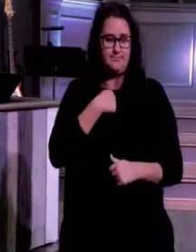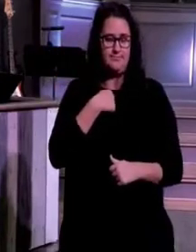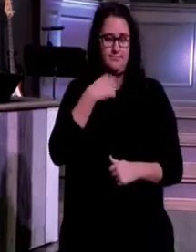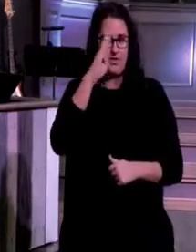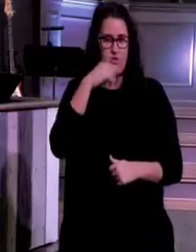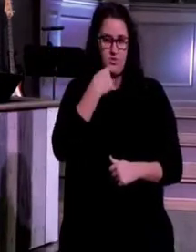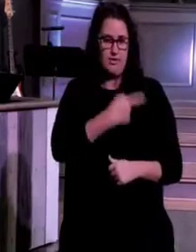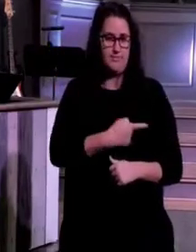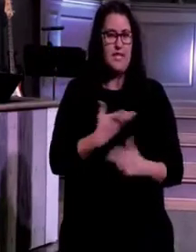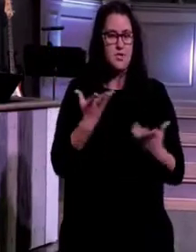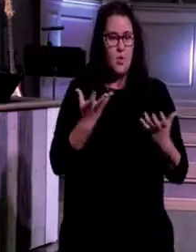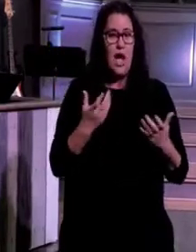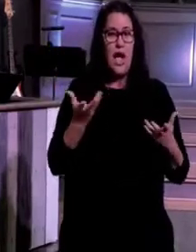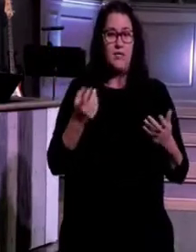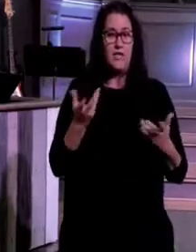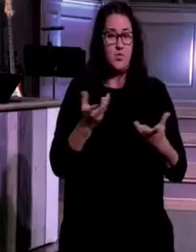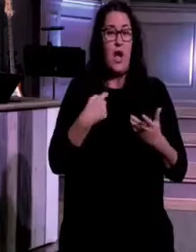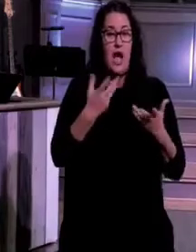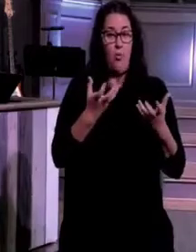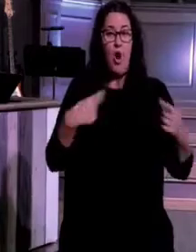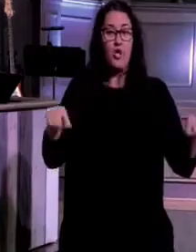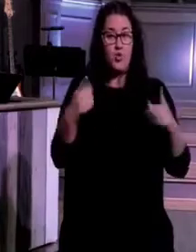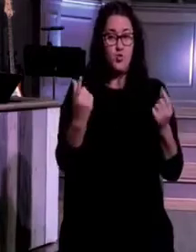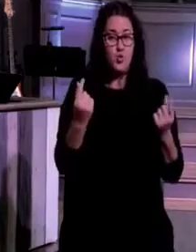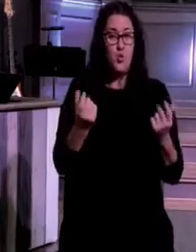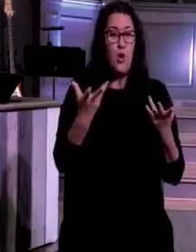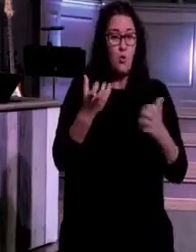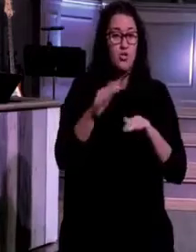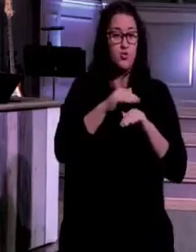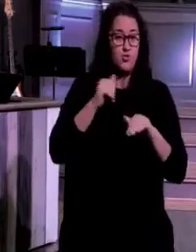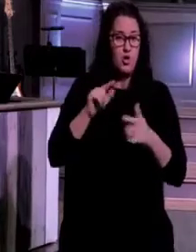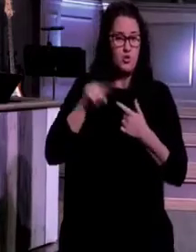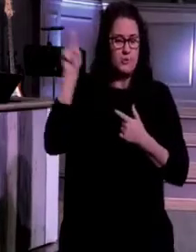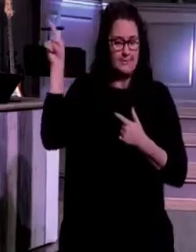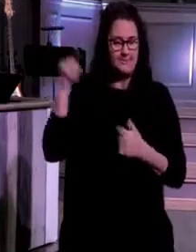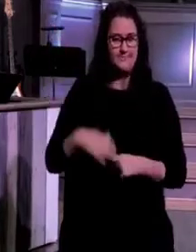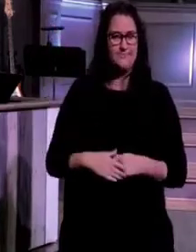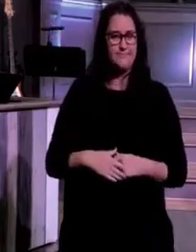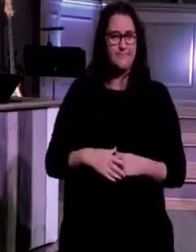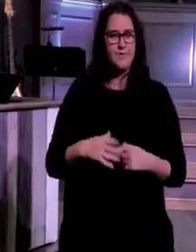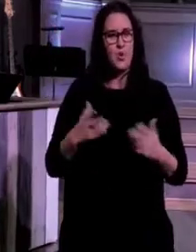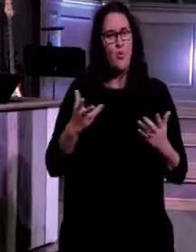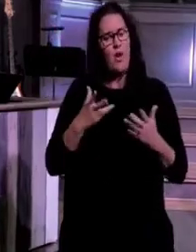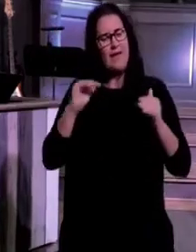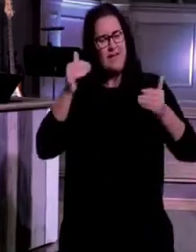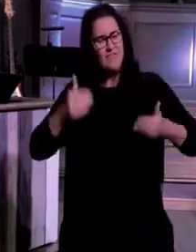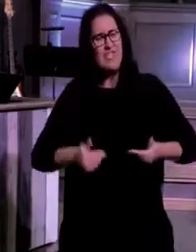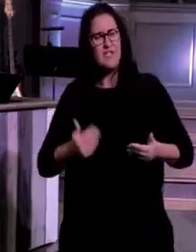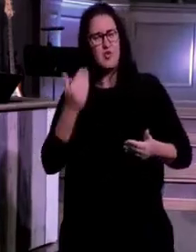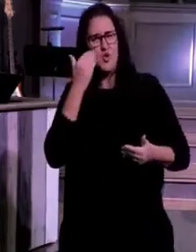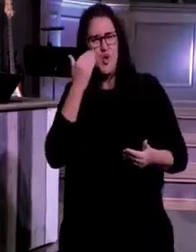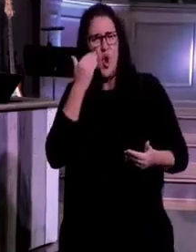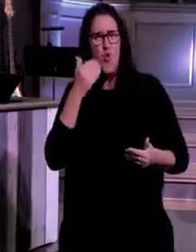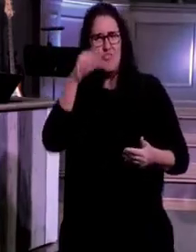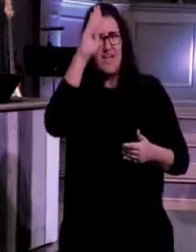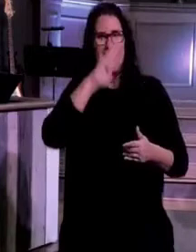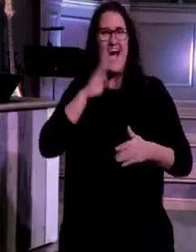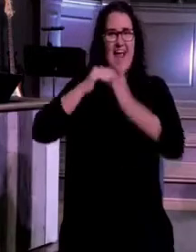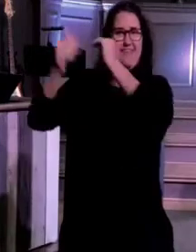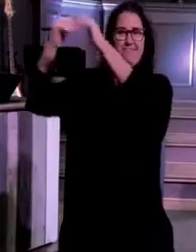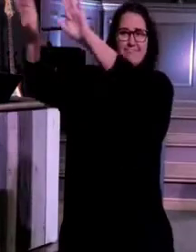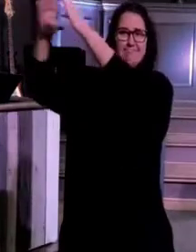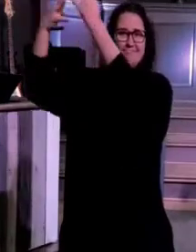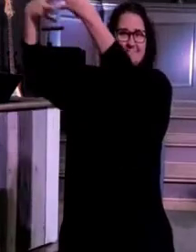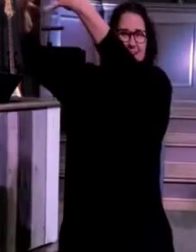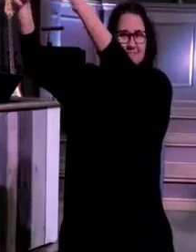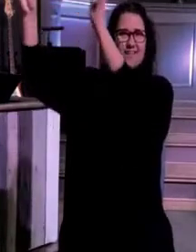That's what I want you to do. I want you to call unto me. What an invitation to know that the God of heaven opens up the gates of his